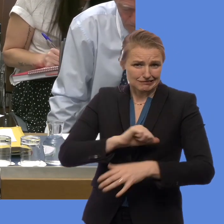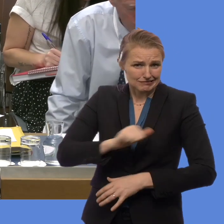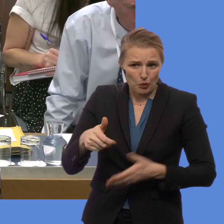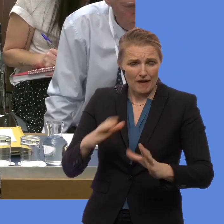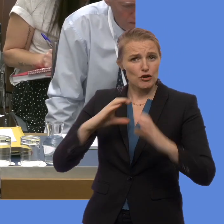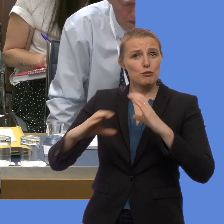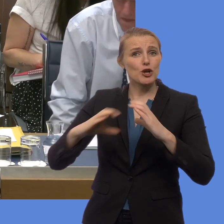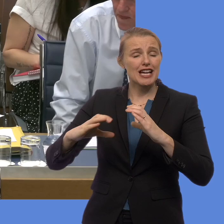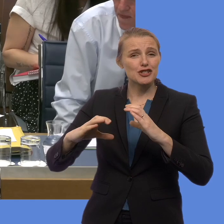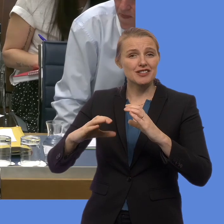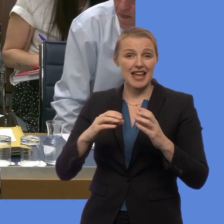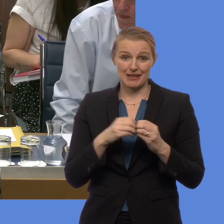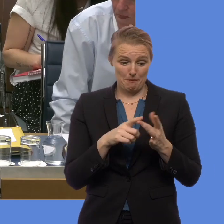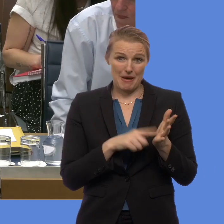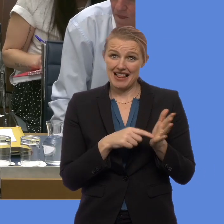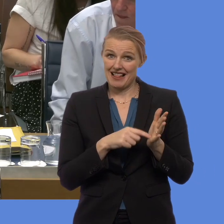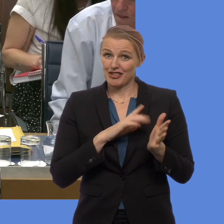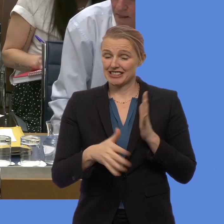Language Bill does this.